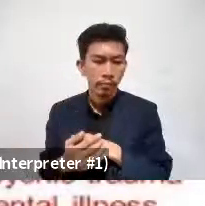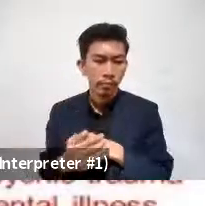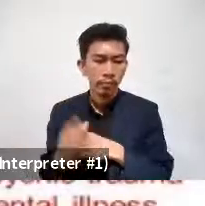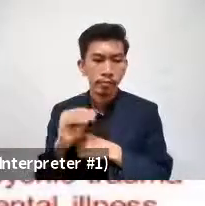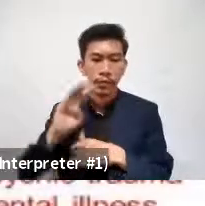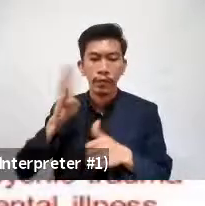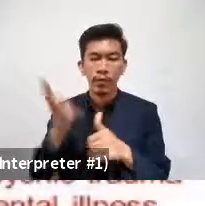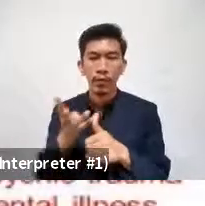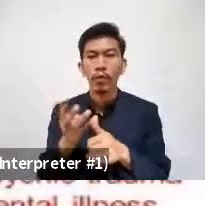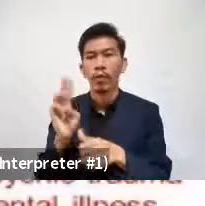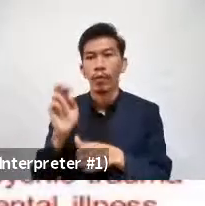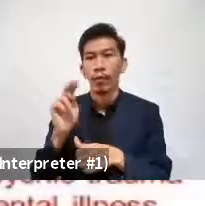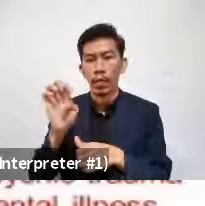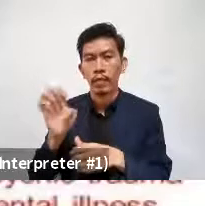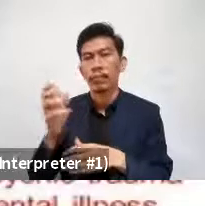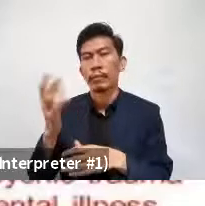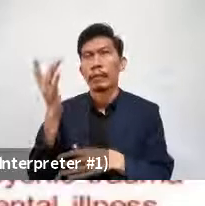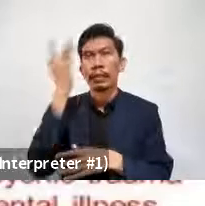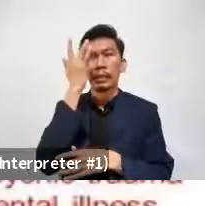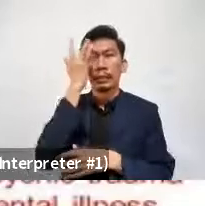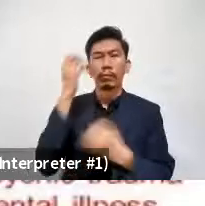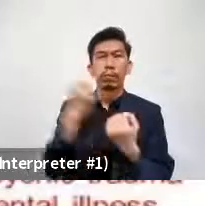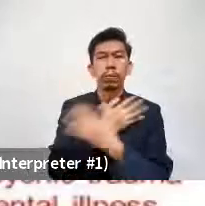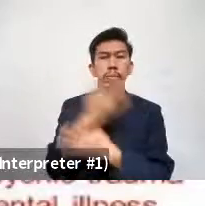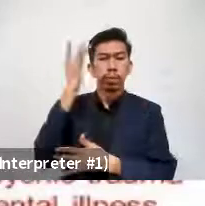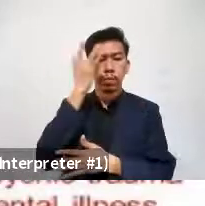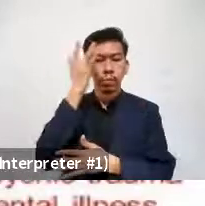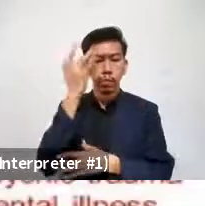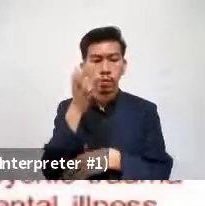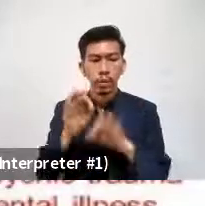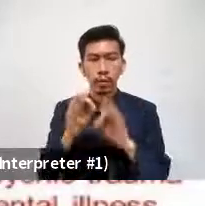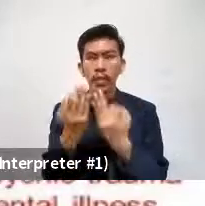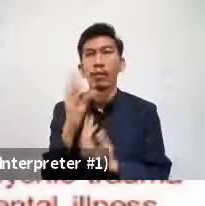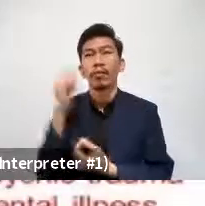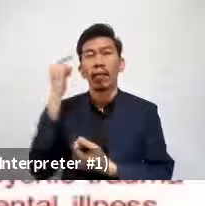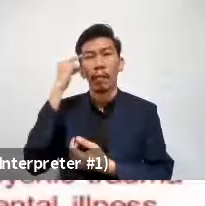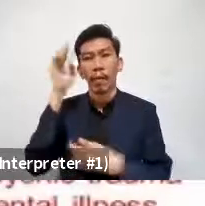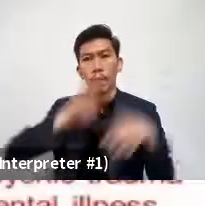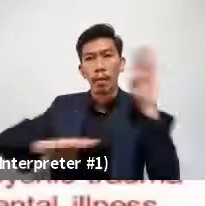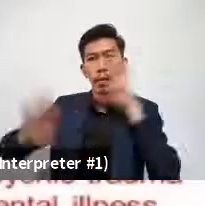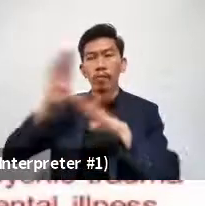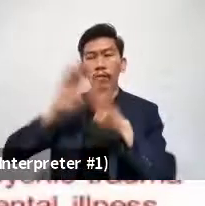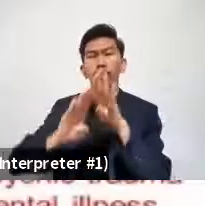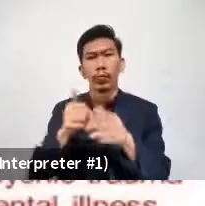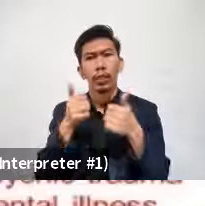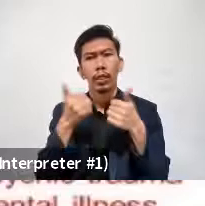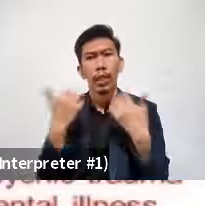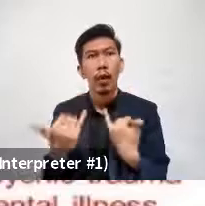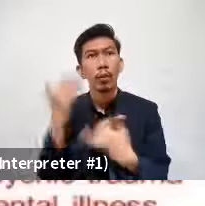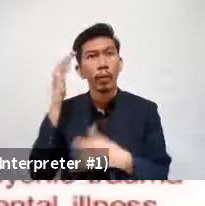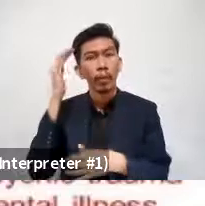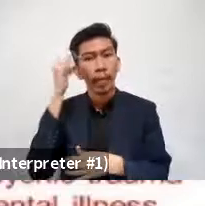trauma among the patients, the family members, the mental illness as well. It's good that we have the mental health law,